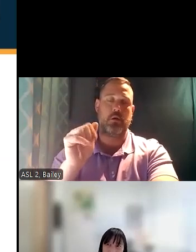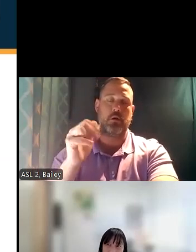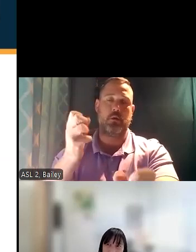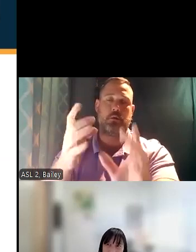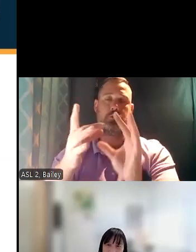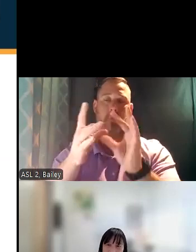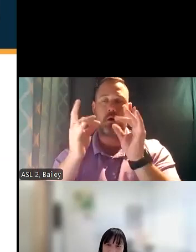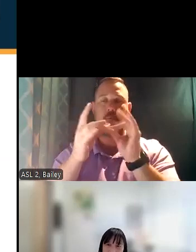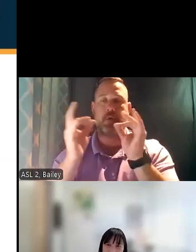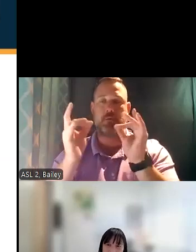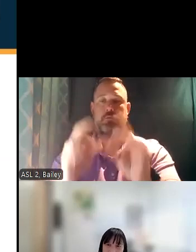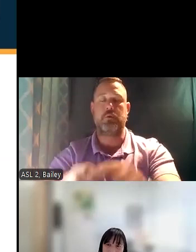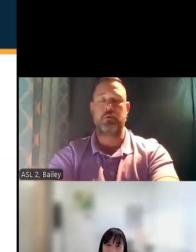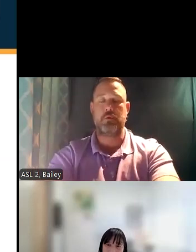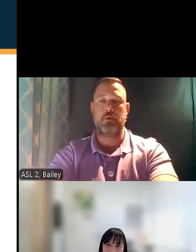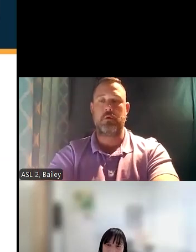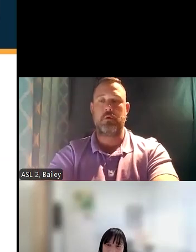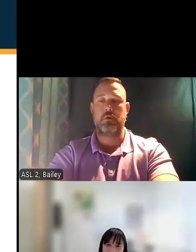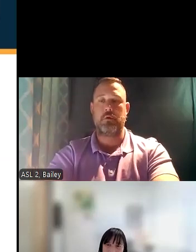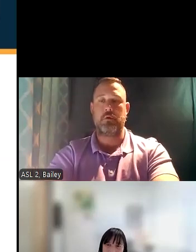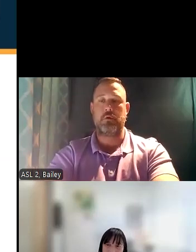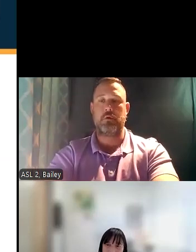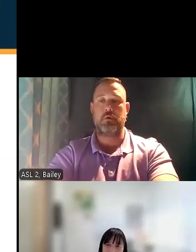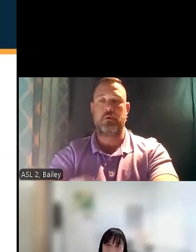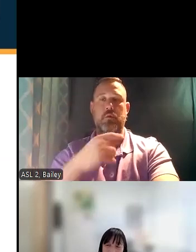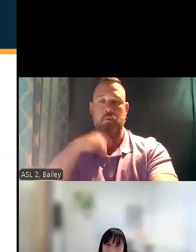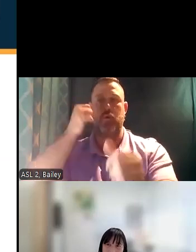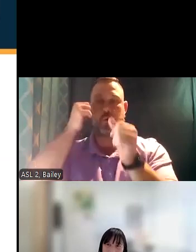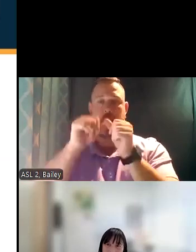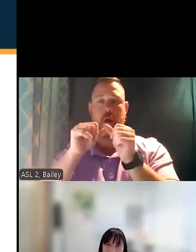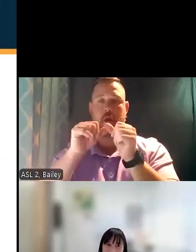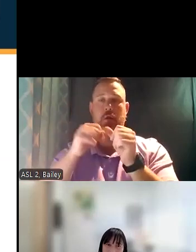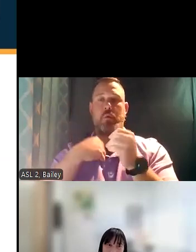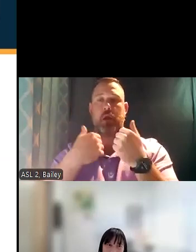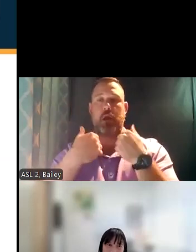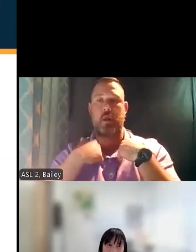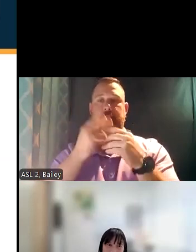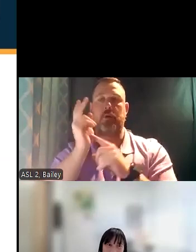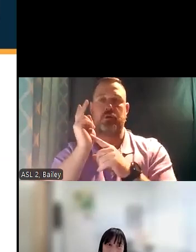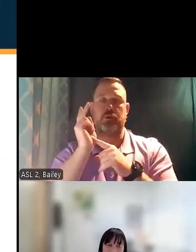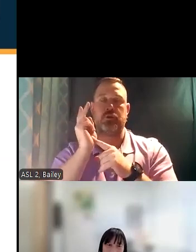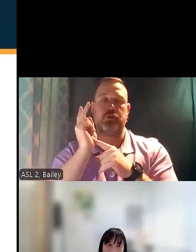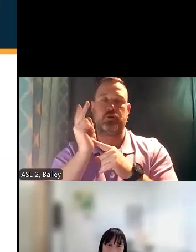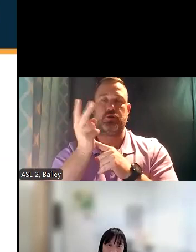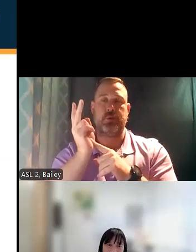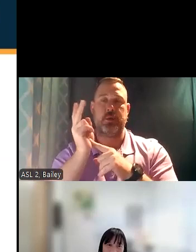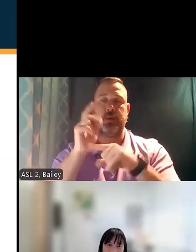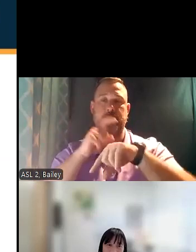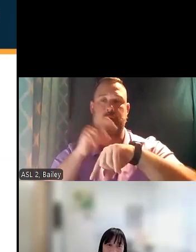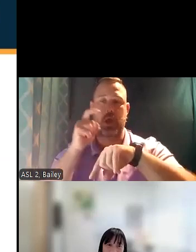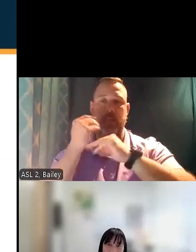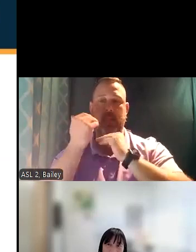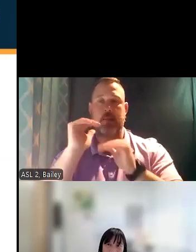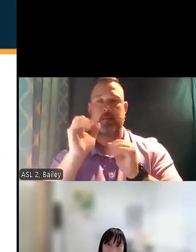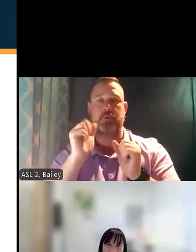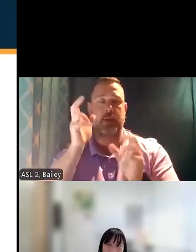a comment. Do want to remind folks that we have a 2-minute time frame so that we